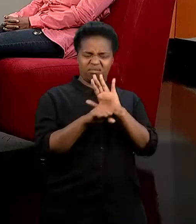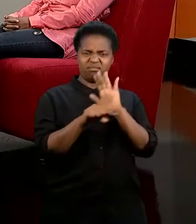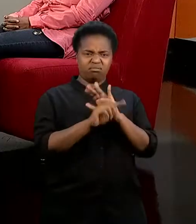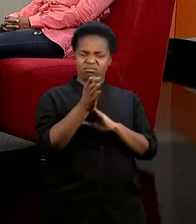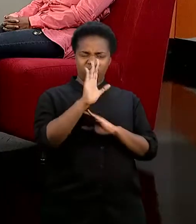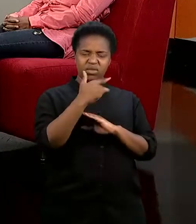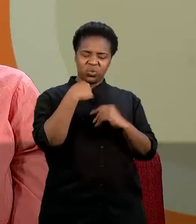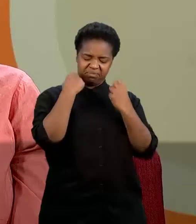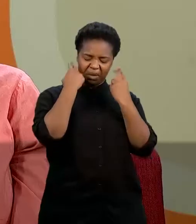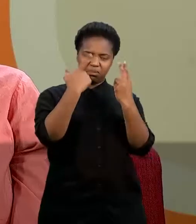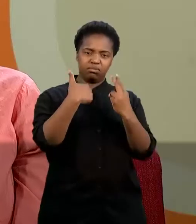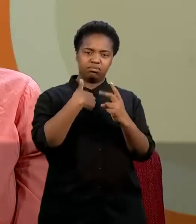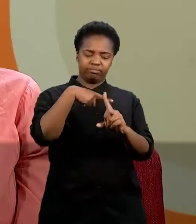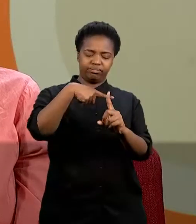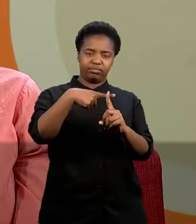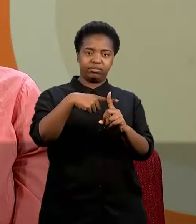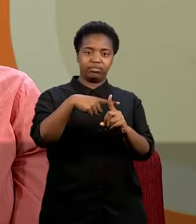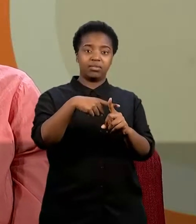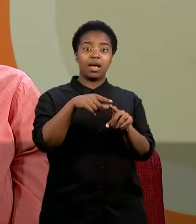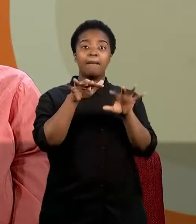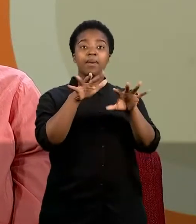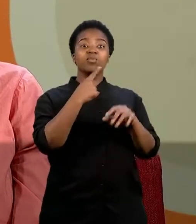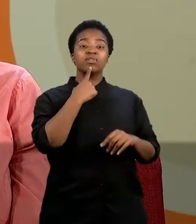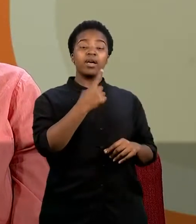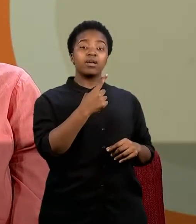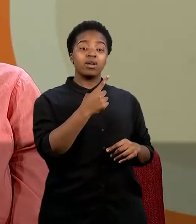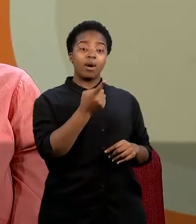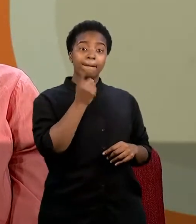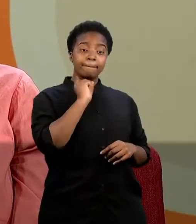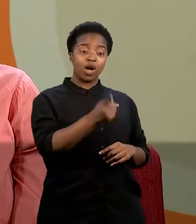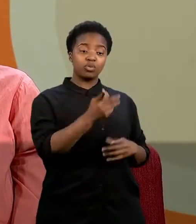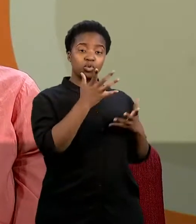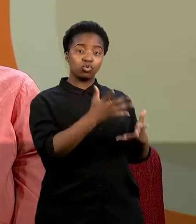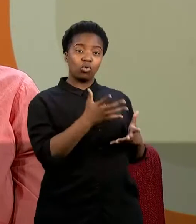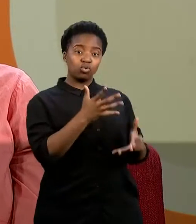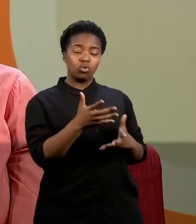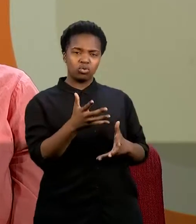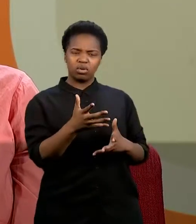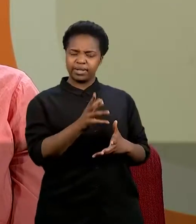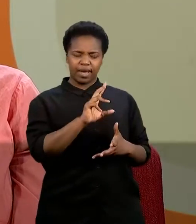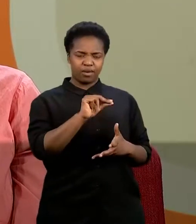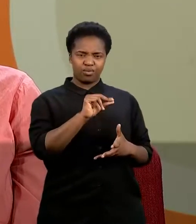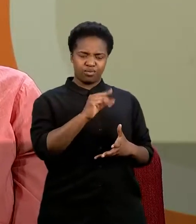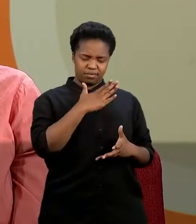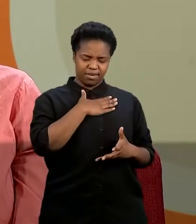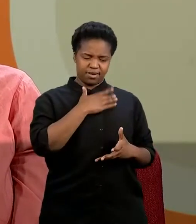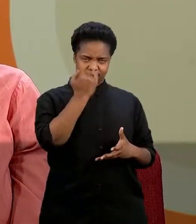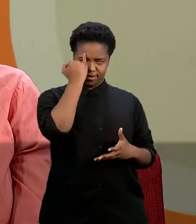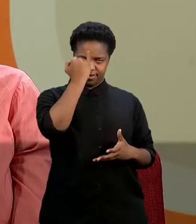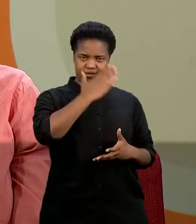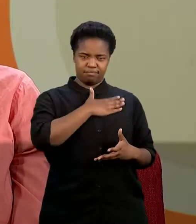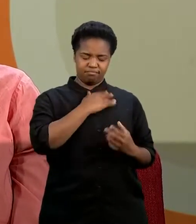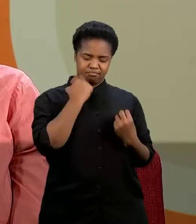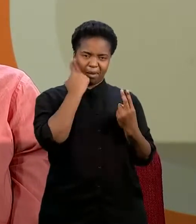anybody define who she is. She doesn't go with, according to the public, what is in fashion or what, but